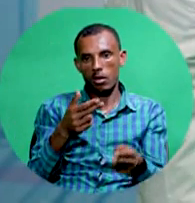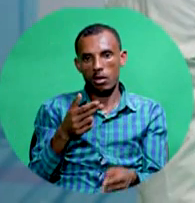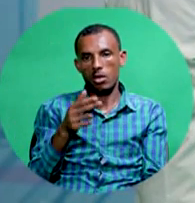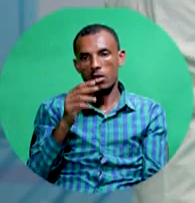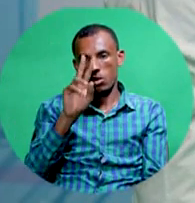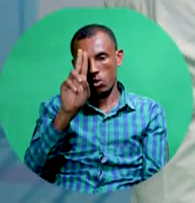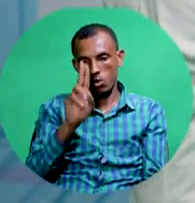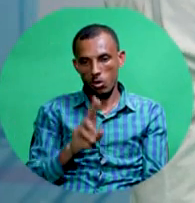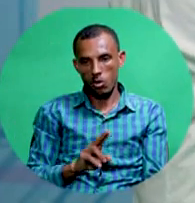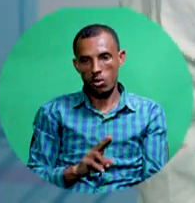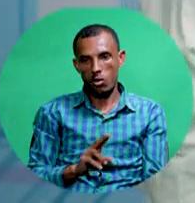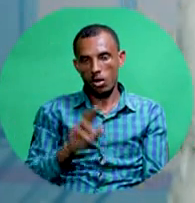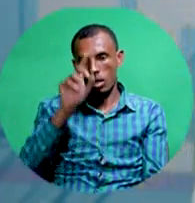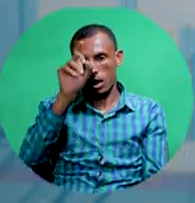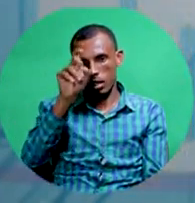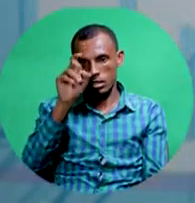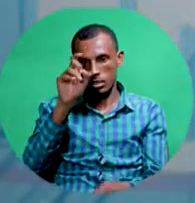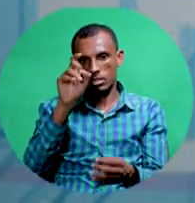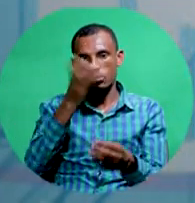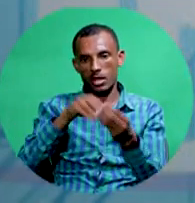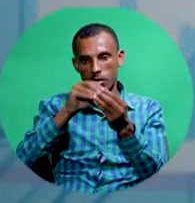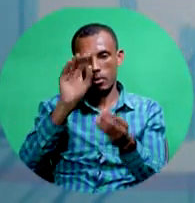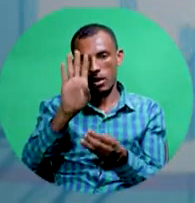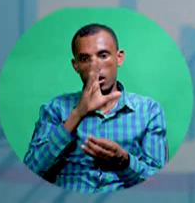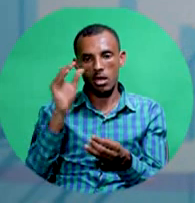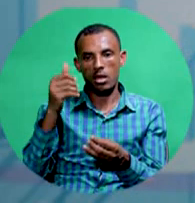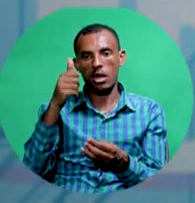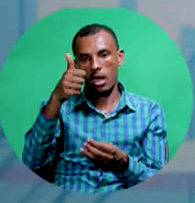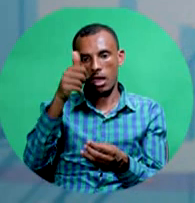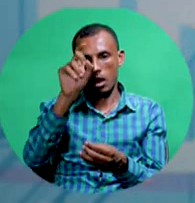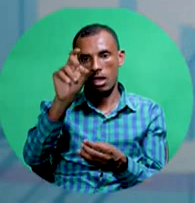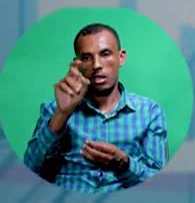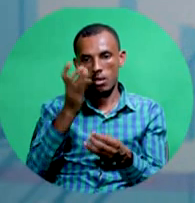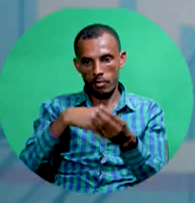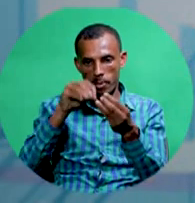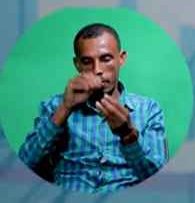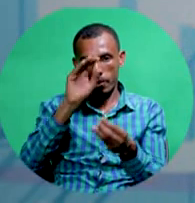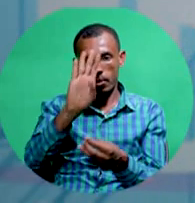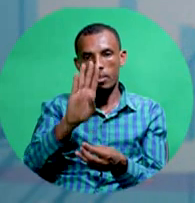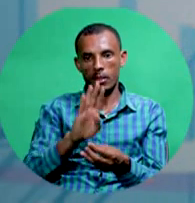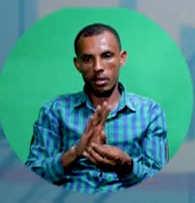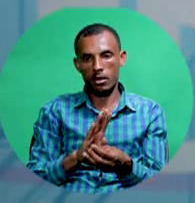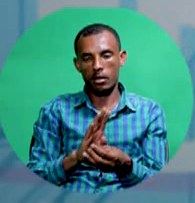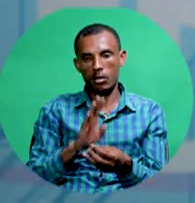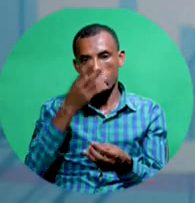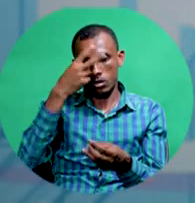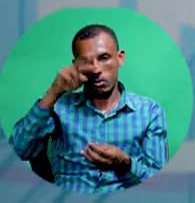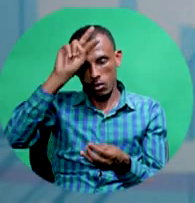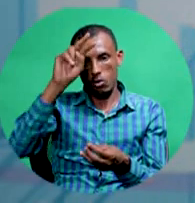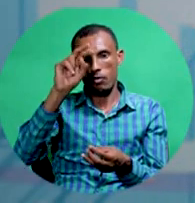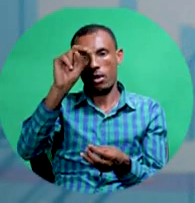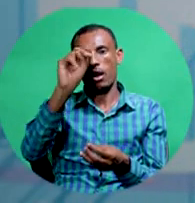u is, it is ax plus b, ax plus b the power